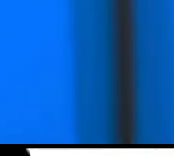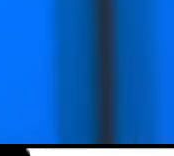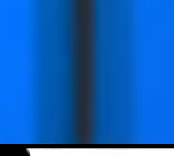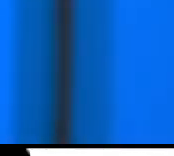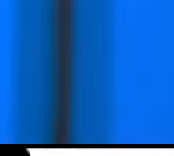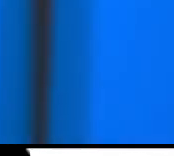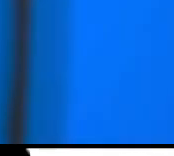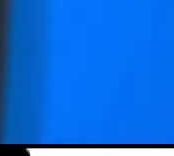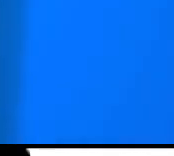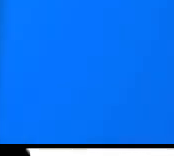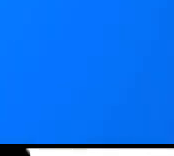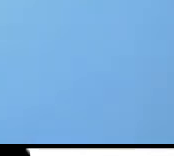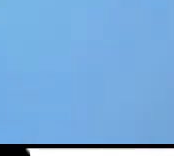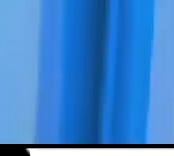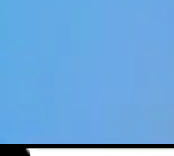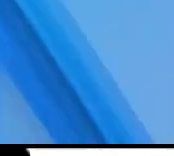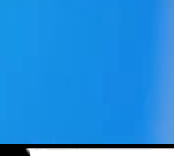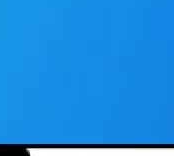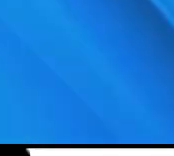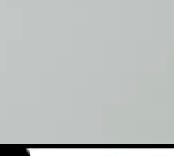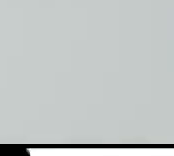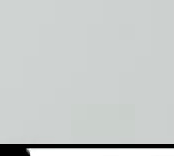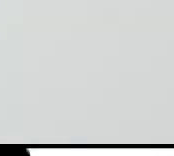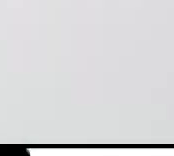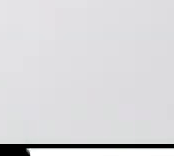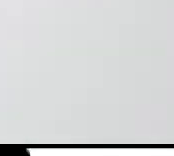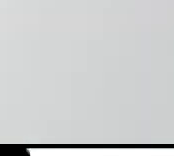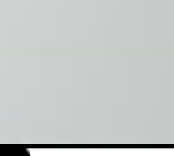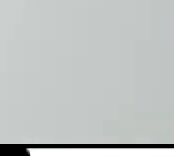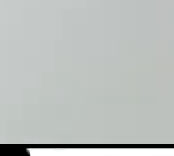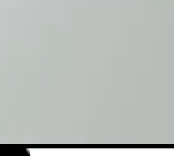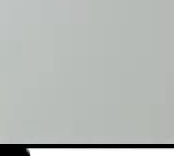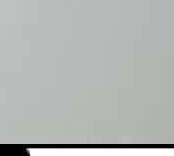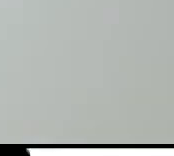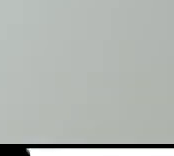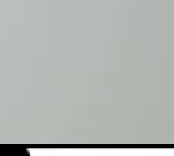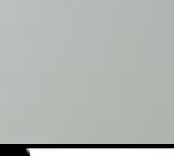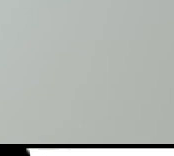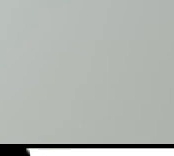ZNS Total Sports is brought to you by Fourth Terrace Diagnostic Center.